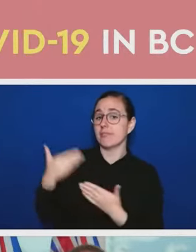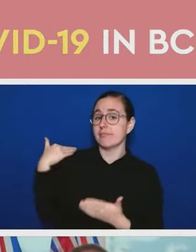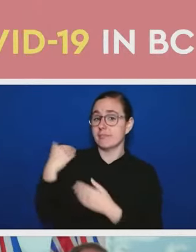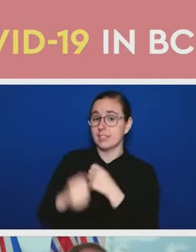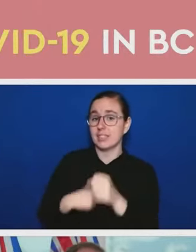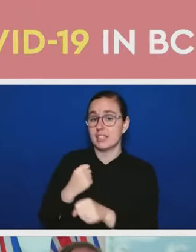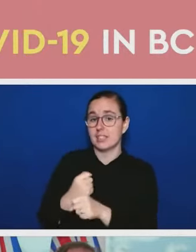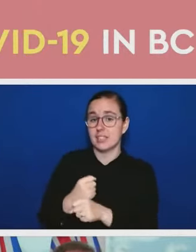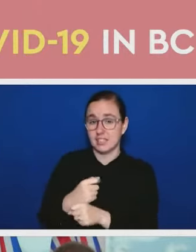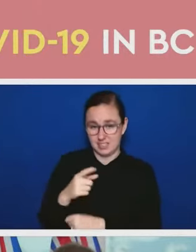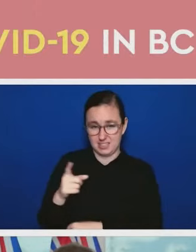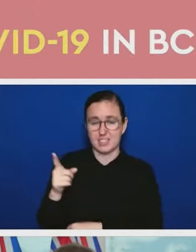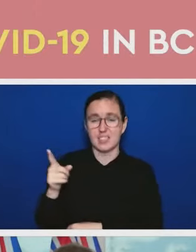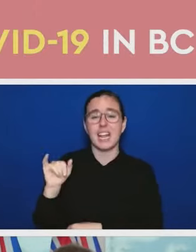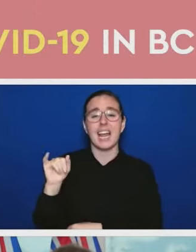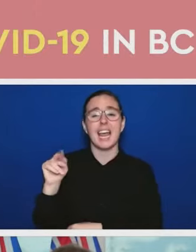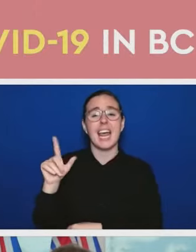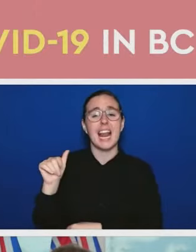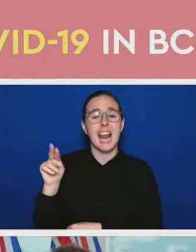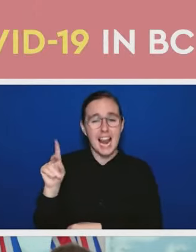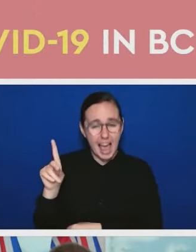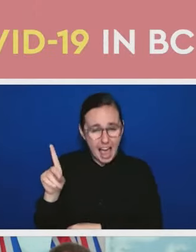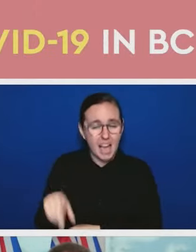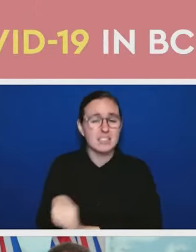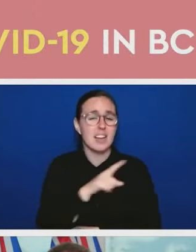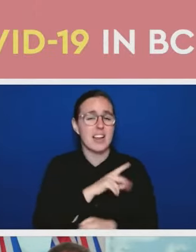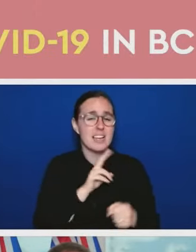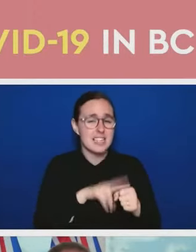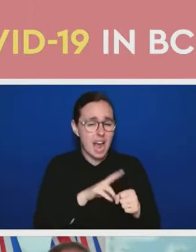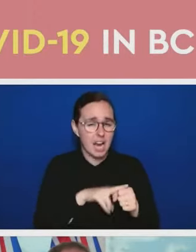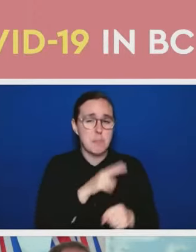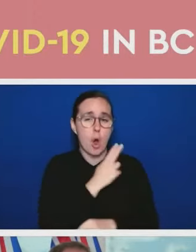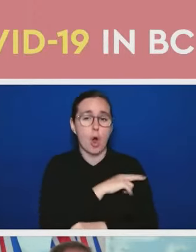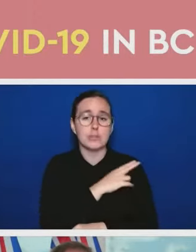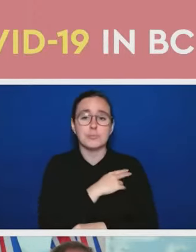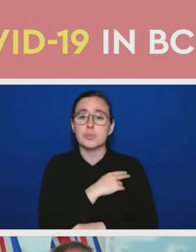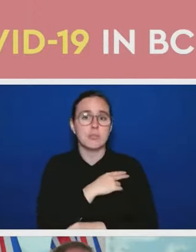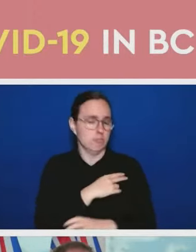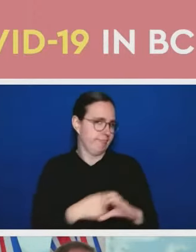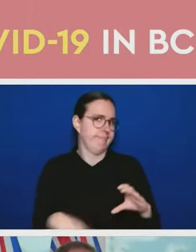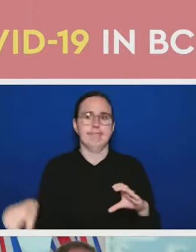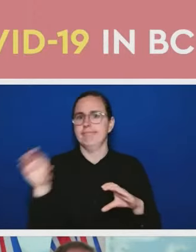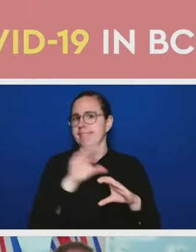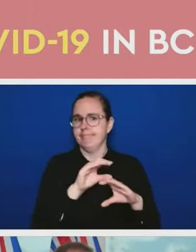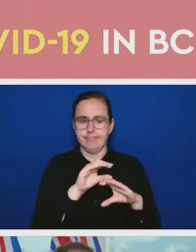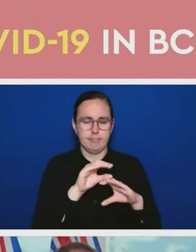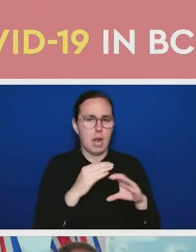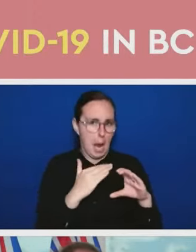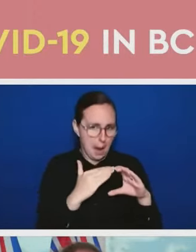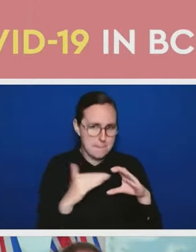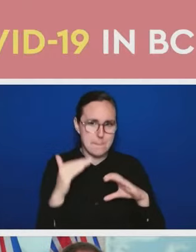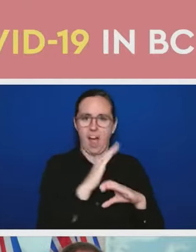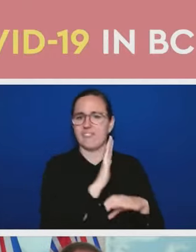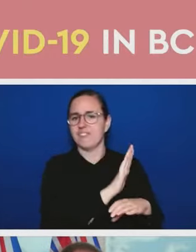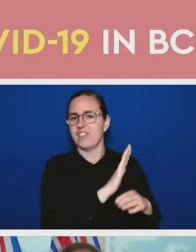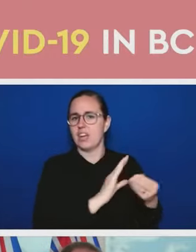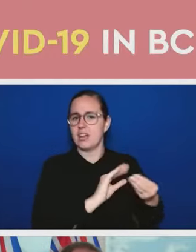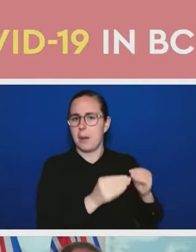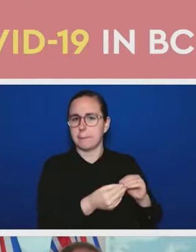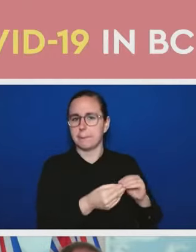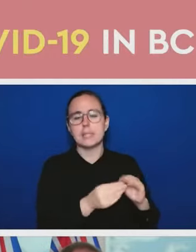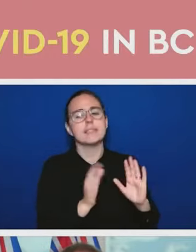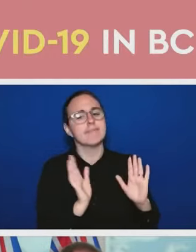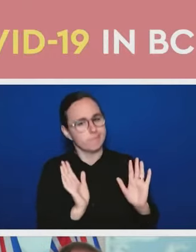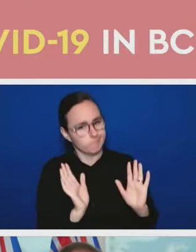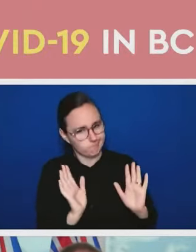general hospital, we're well above our base bed complement. So what we try and do, and if you look at